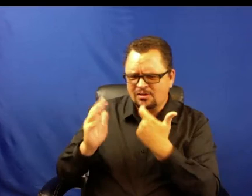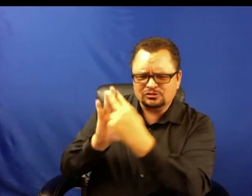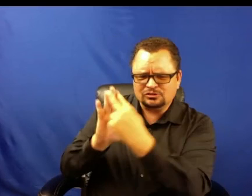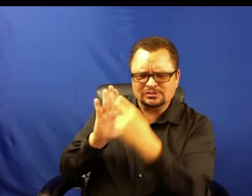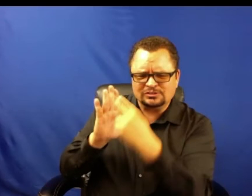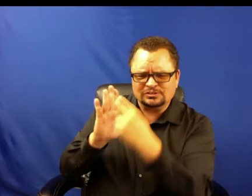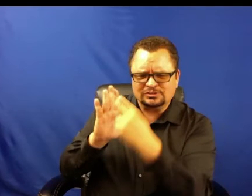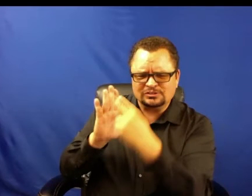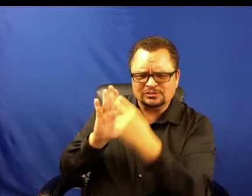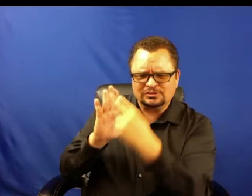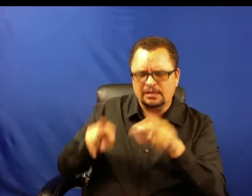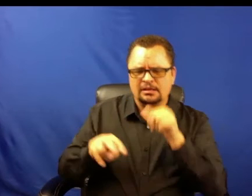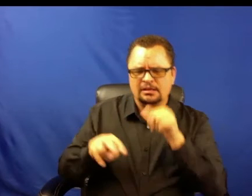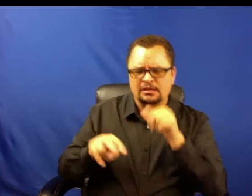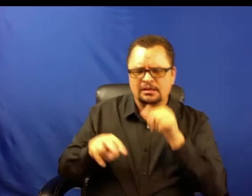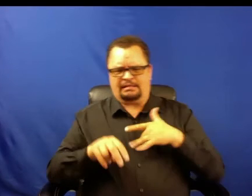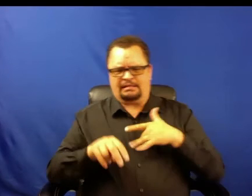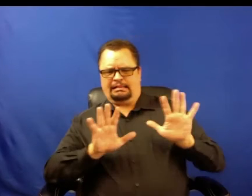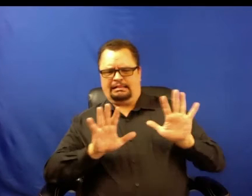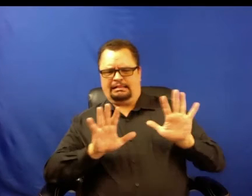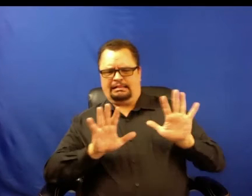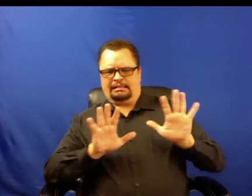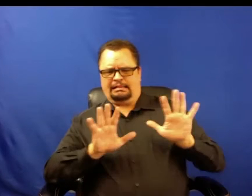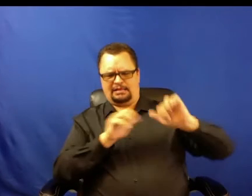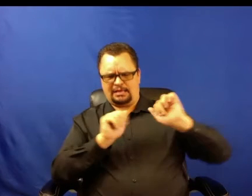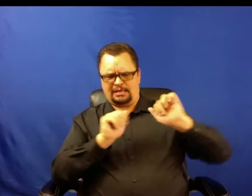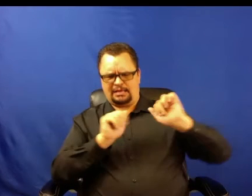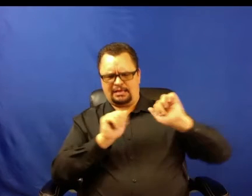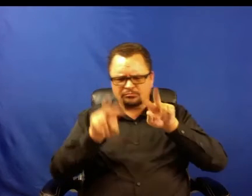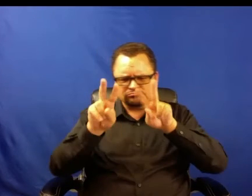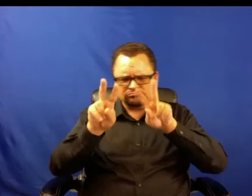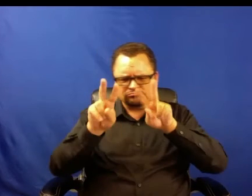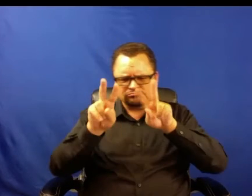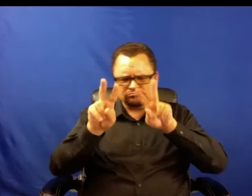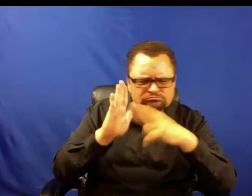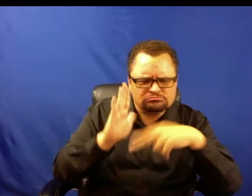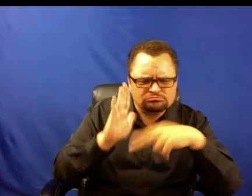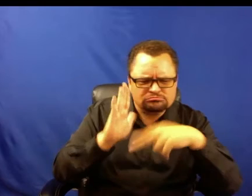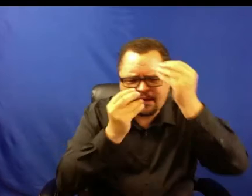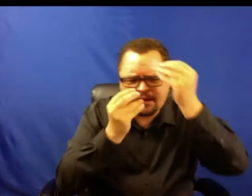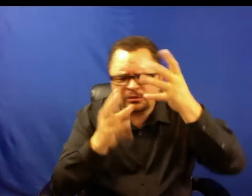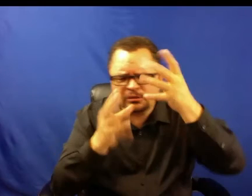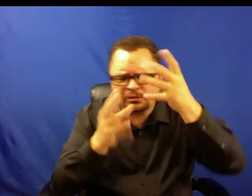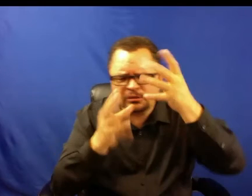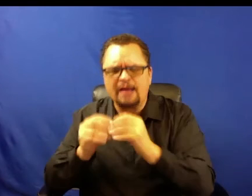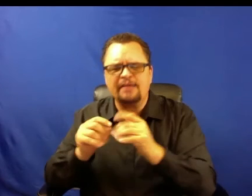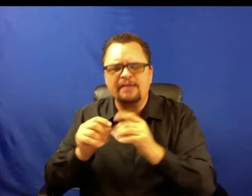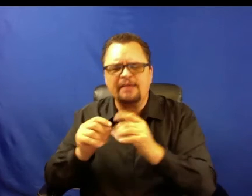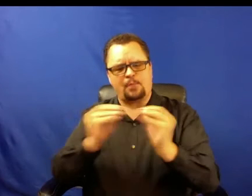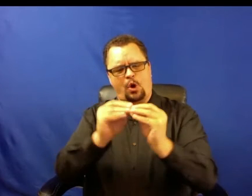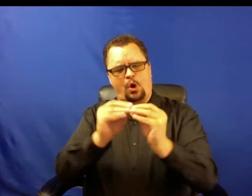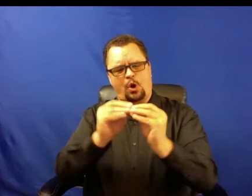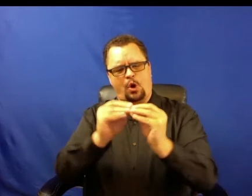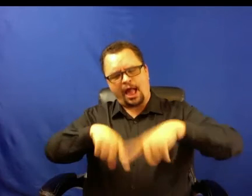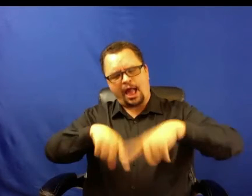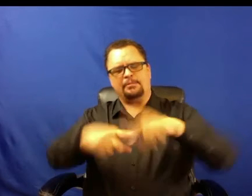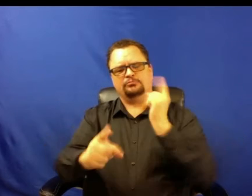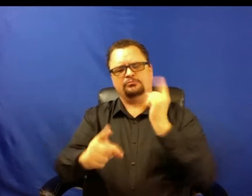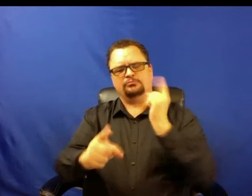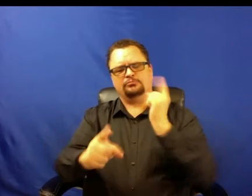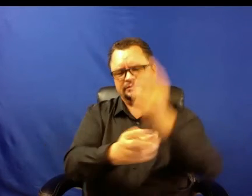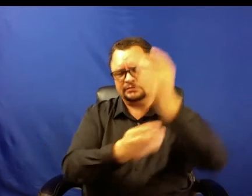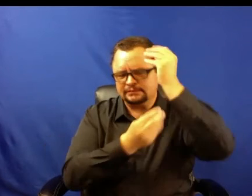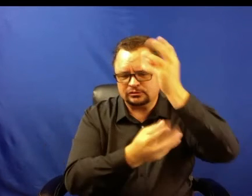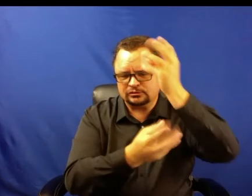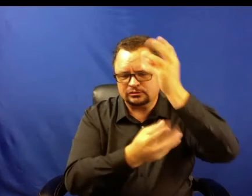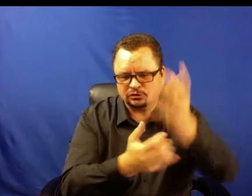Right. So, thanks, Fadi. So as I'm sure you're all aware, last week we changed our regional